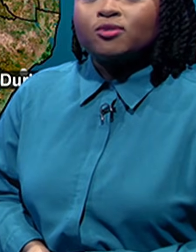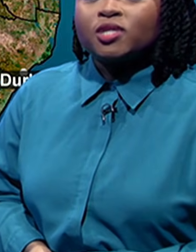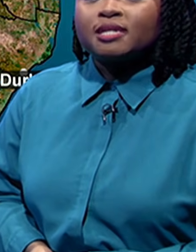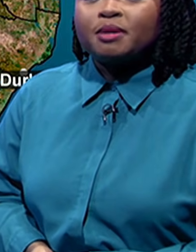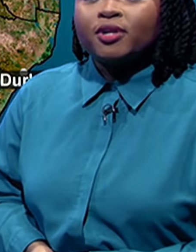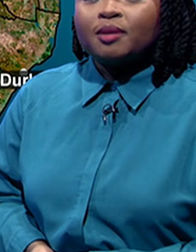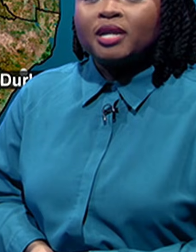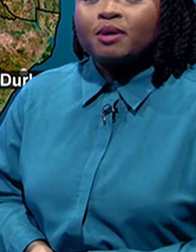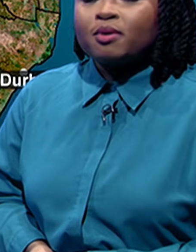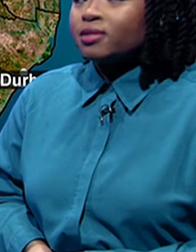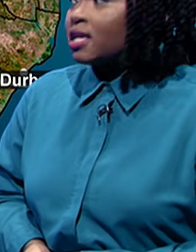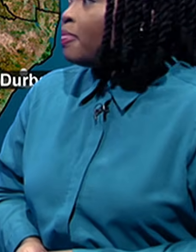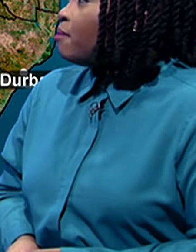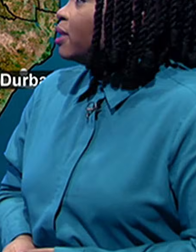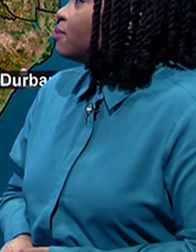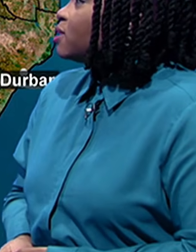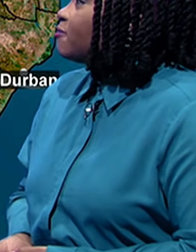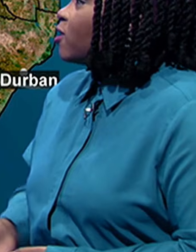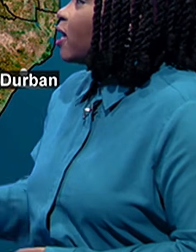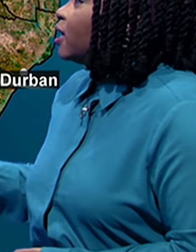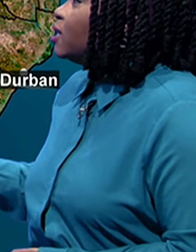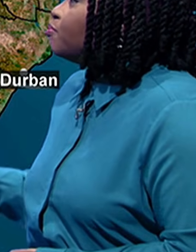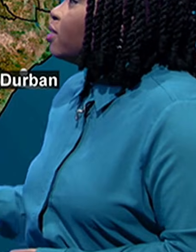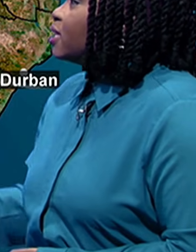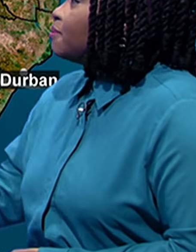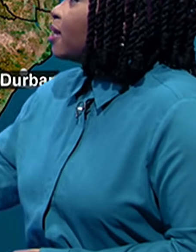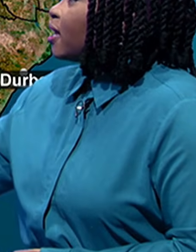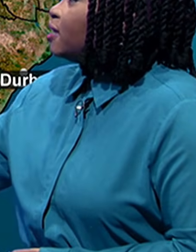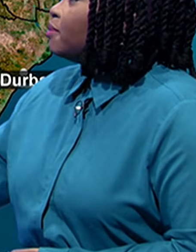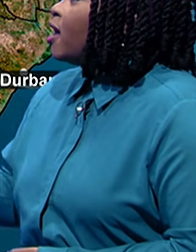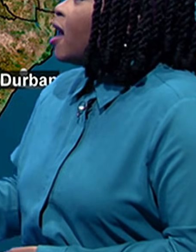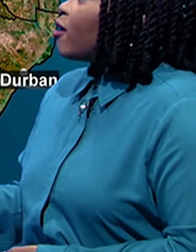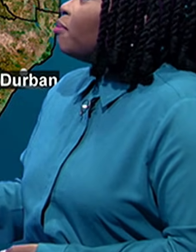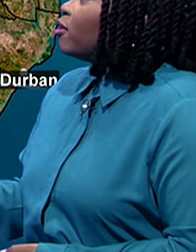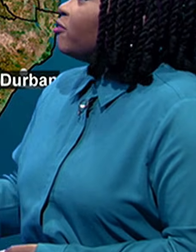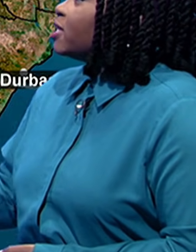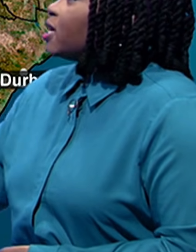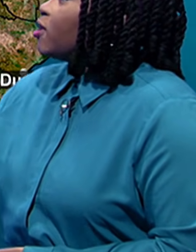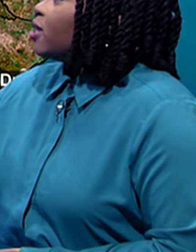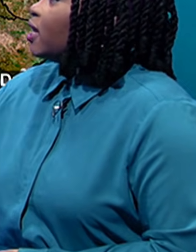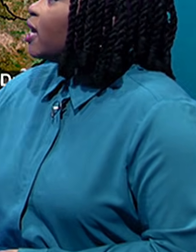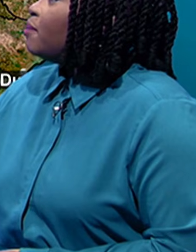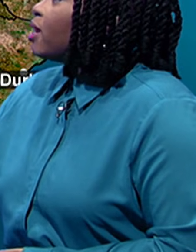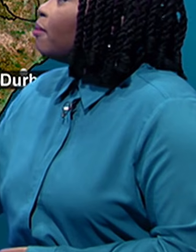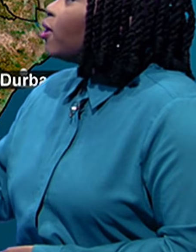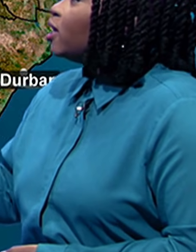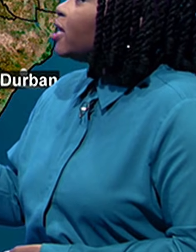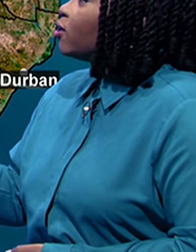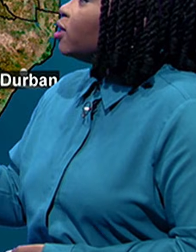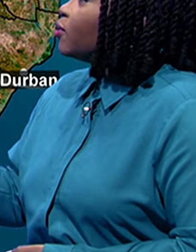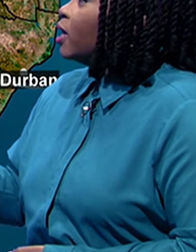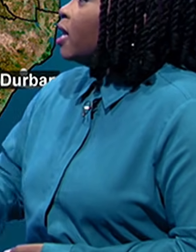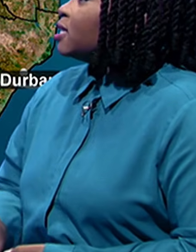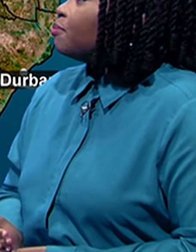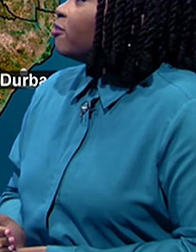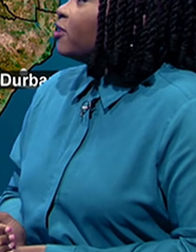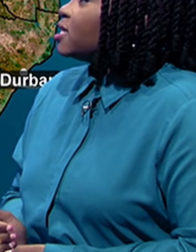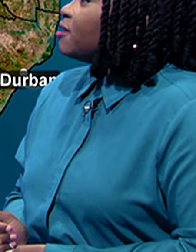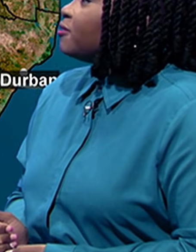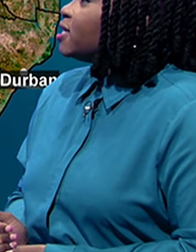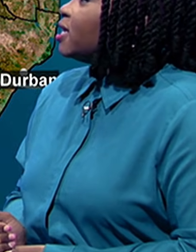la ka moso teng ba ponela pele a maemo a bosa ba tsibosa fa go tlana le dipula tsa matla ka dibe ka kwa porofense ya Northern Cape ga mmogo le dikarolo dingwe